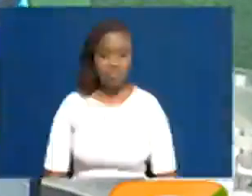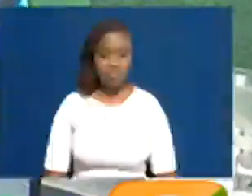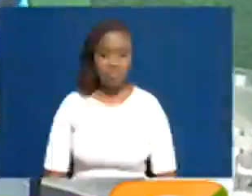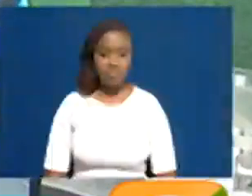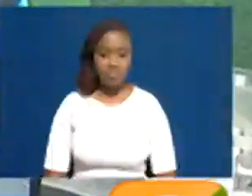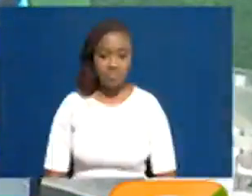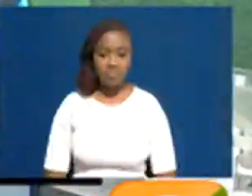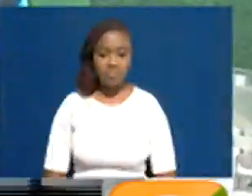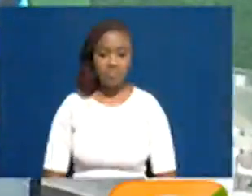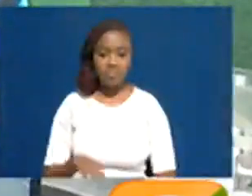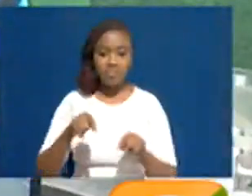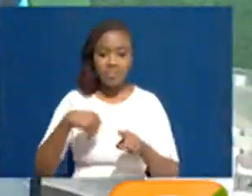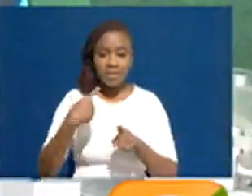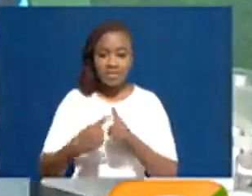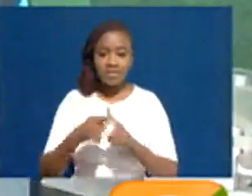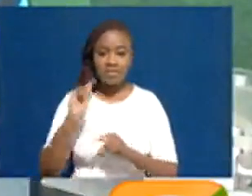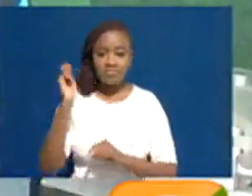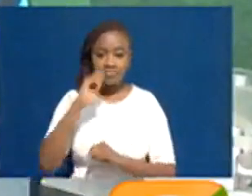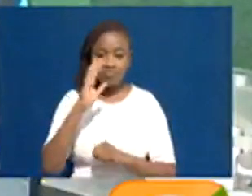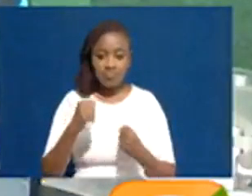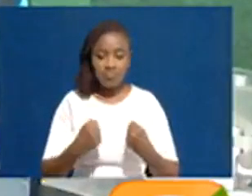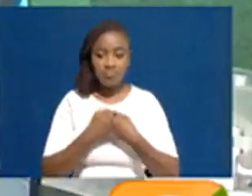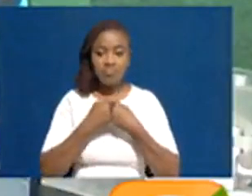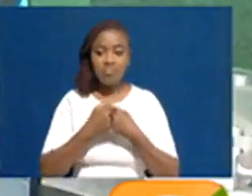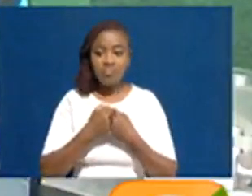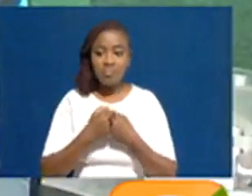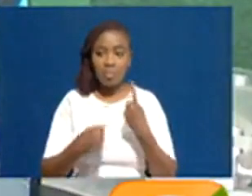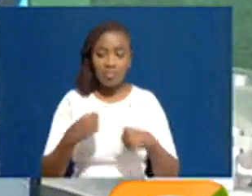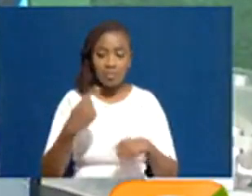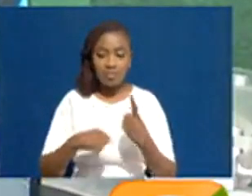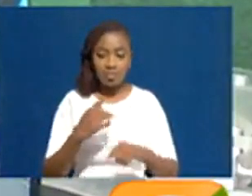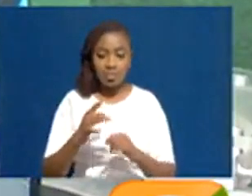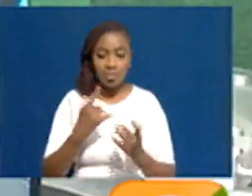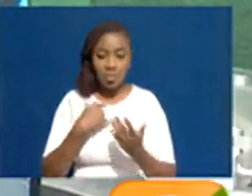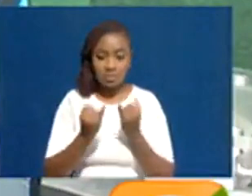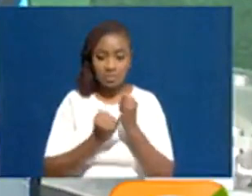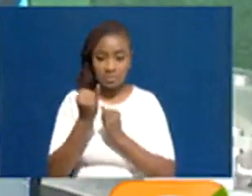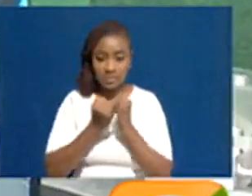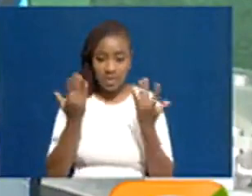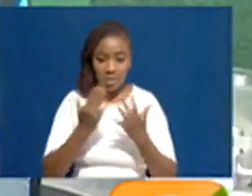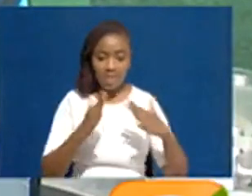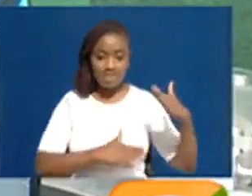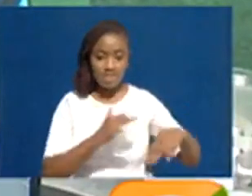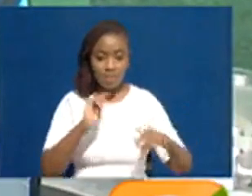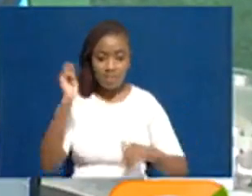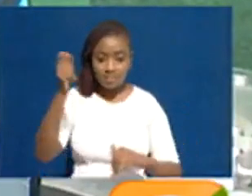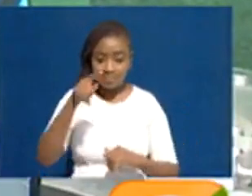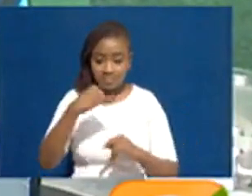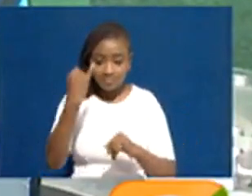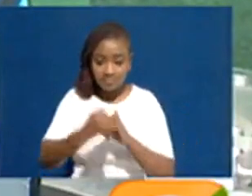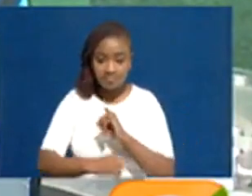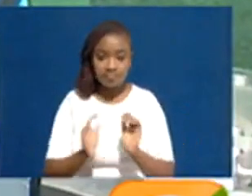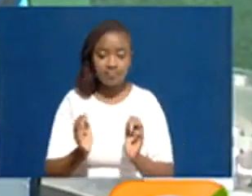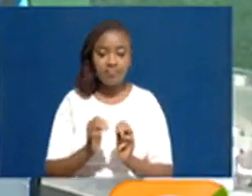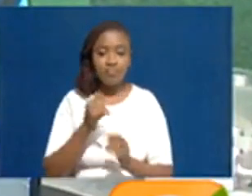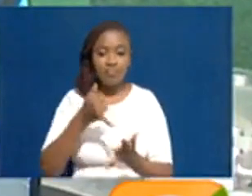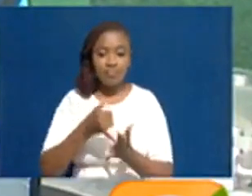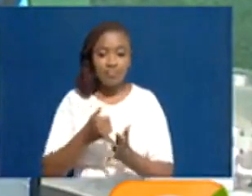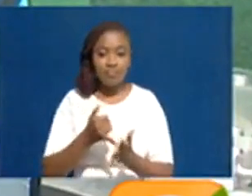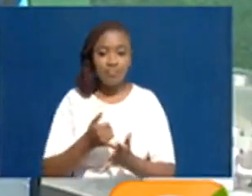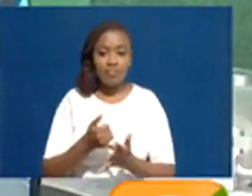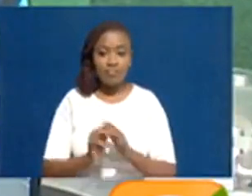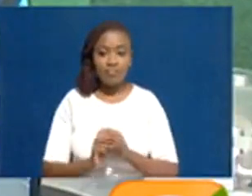And Kenya will host this year's World Freestyle Football Championships finals on Saturday at the Bomas of Kenya. The finals will be the culmination of the